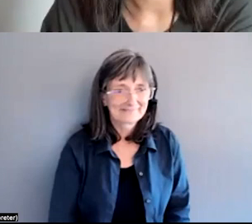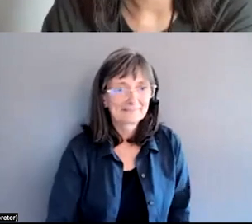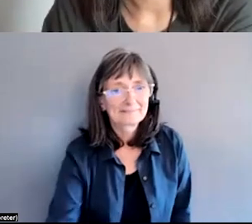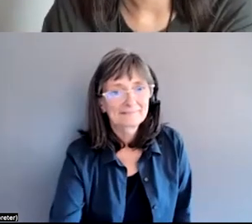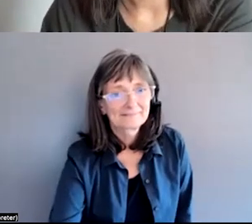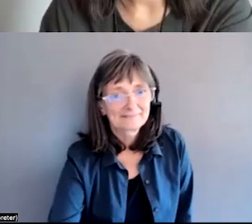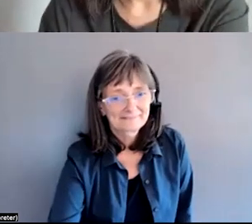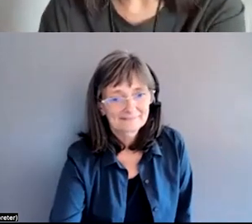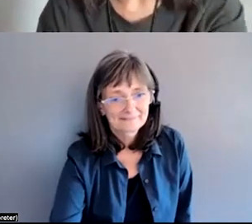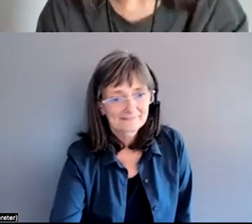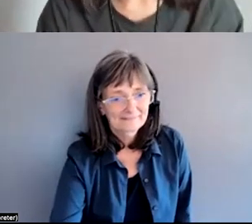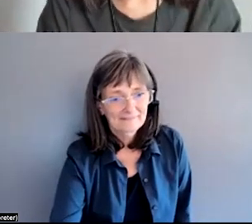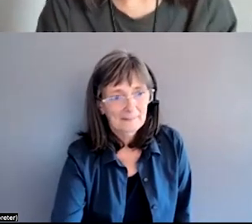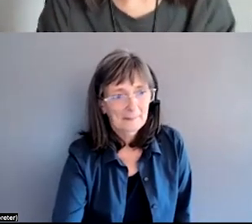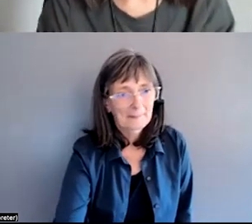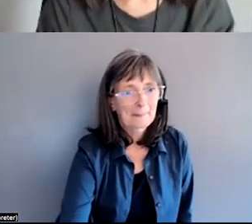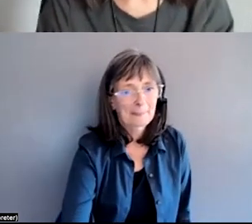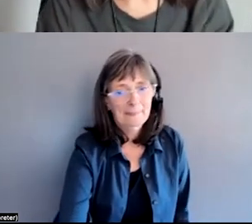Thank you. Yeah, thanks for having us.